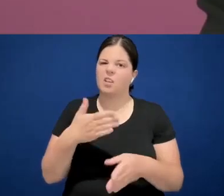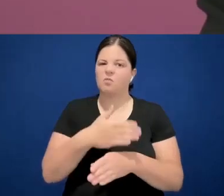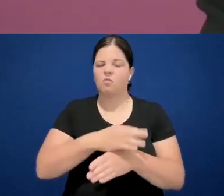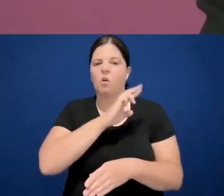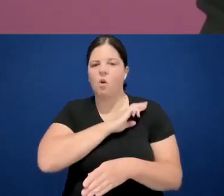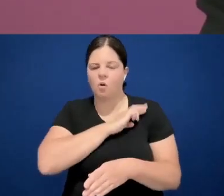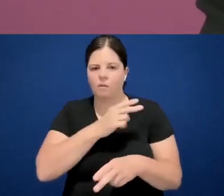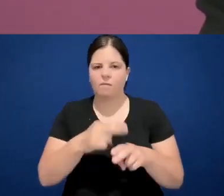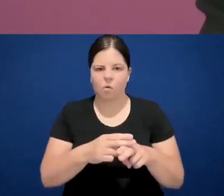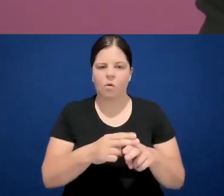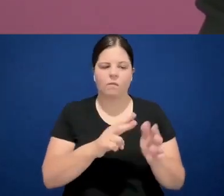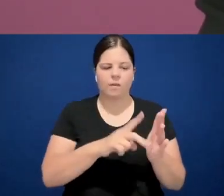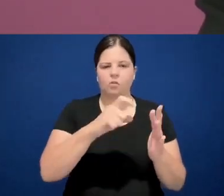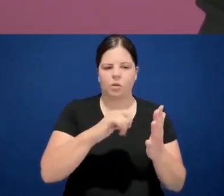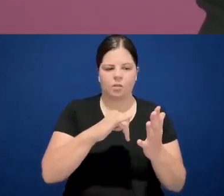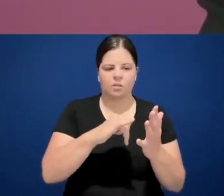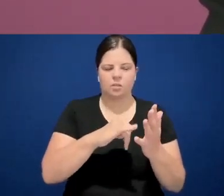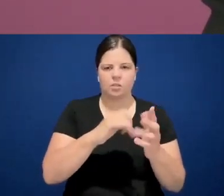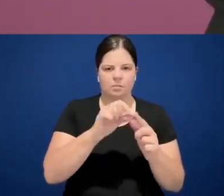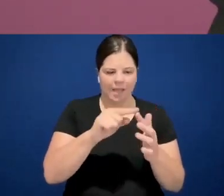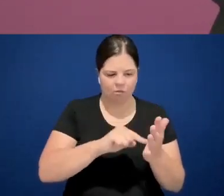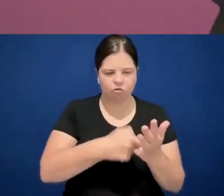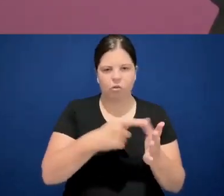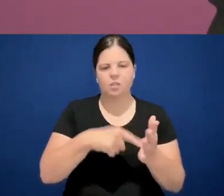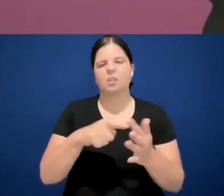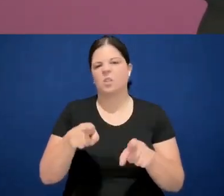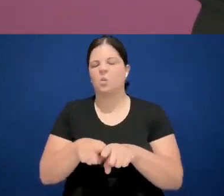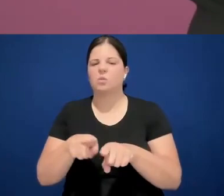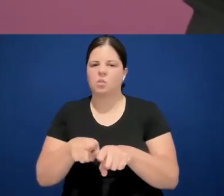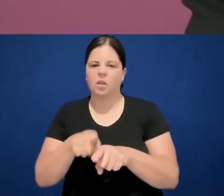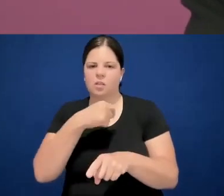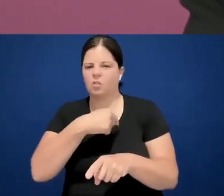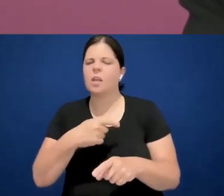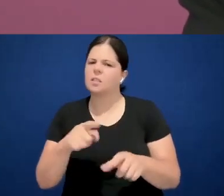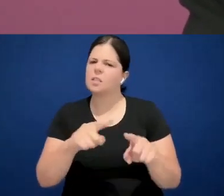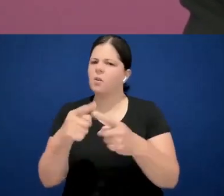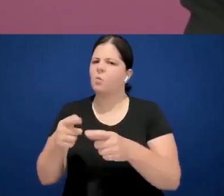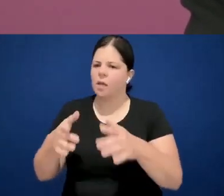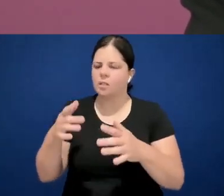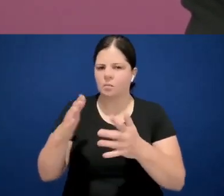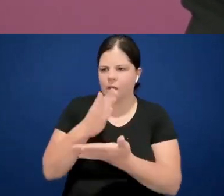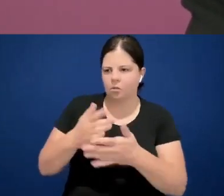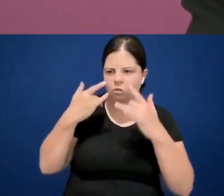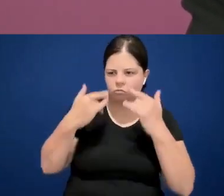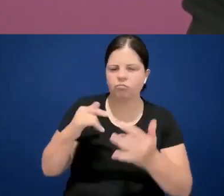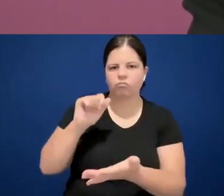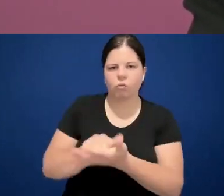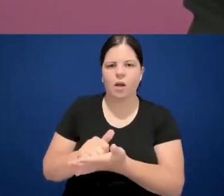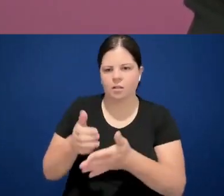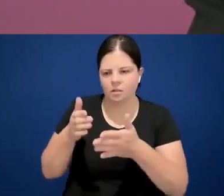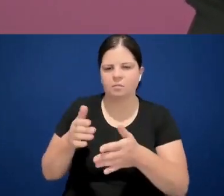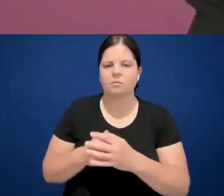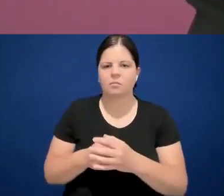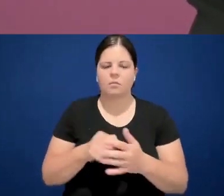Inspectorate and the integrity regime as well. So there's a number of layers there to ensure the system's working in accordance with the way the